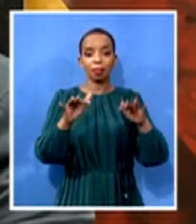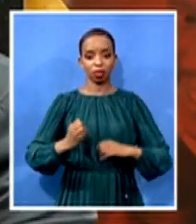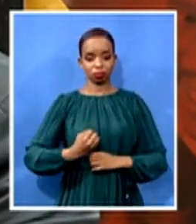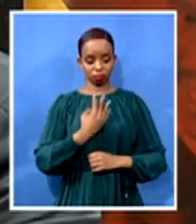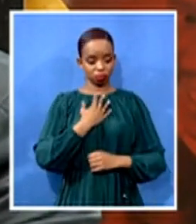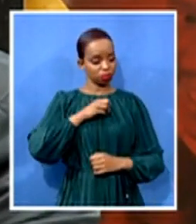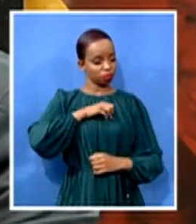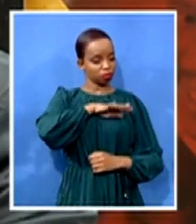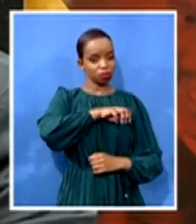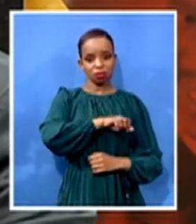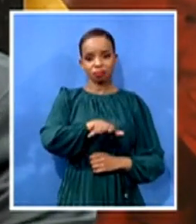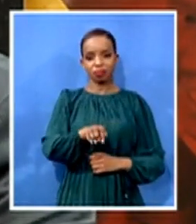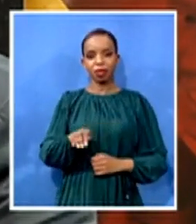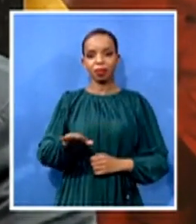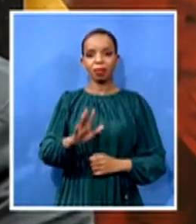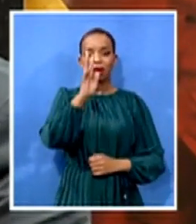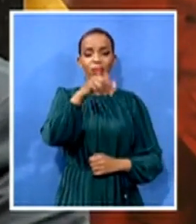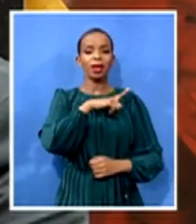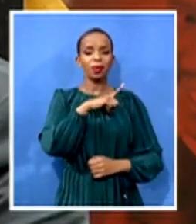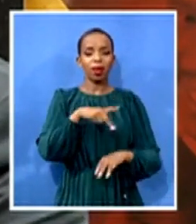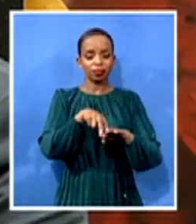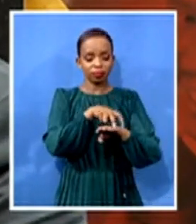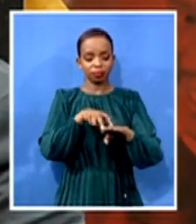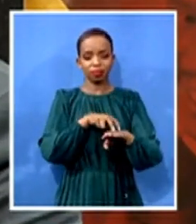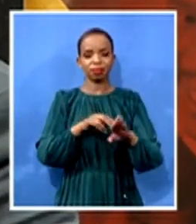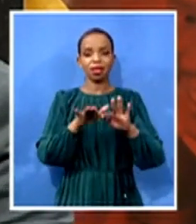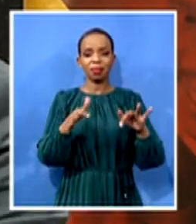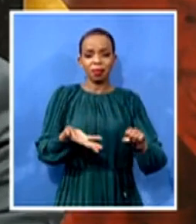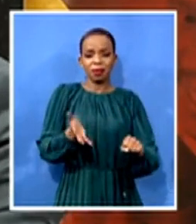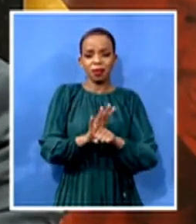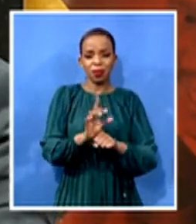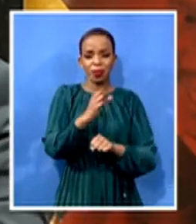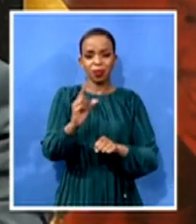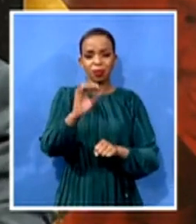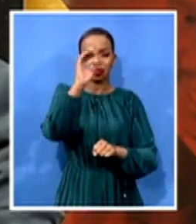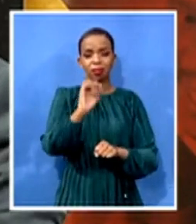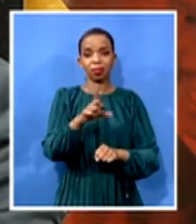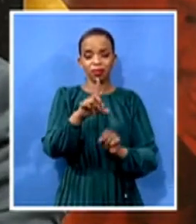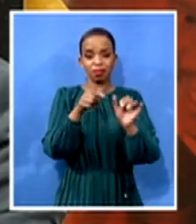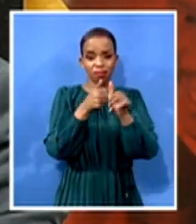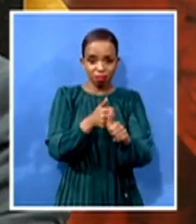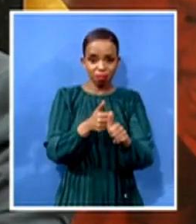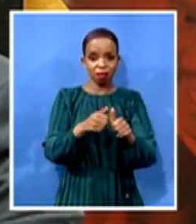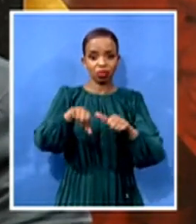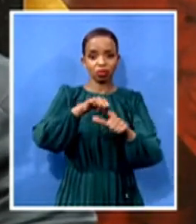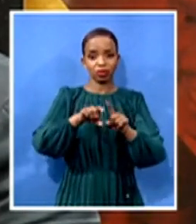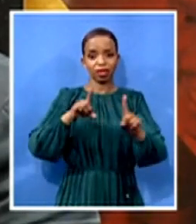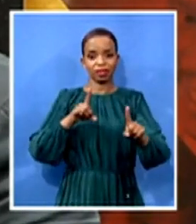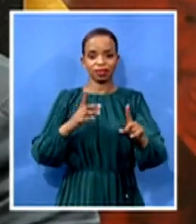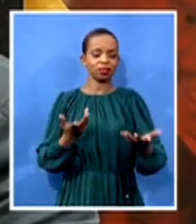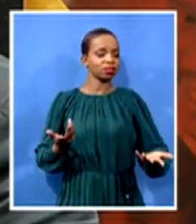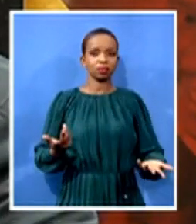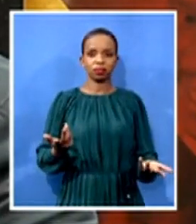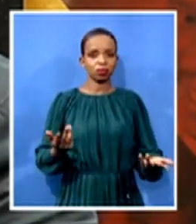of your passengers does not adhere to social distancing. Taxi owners are also susceptible